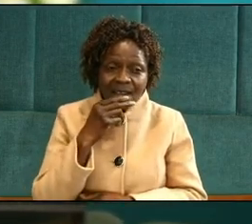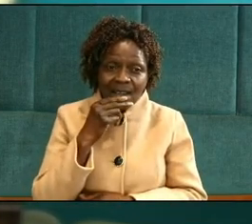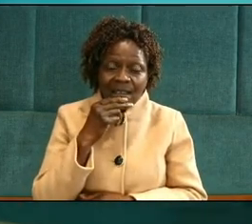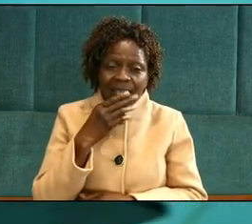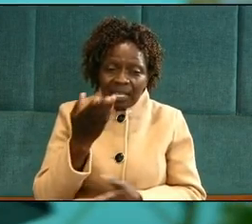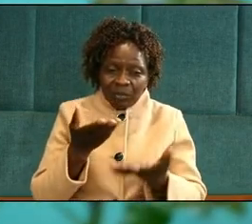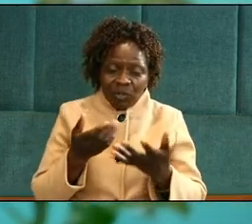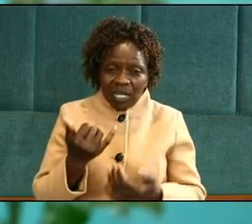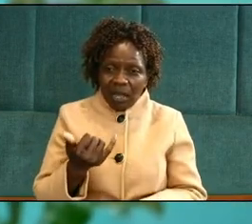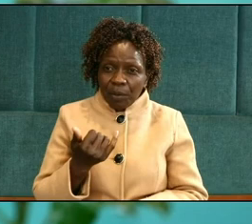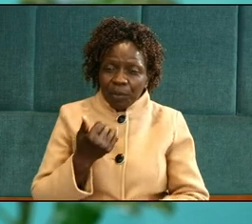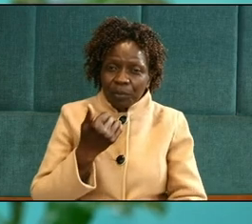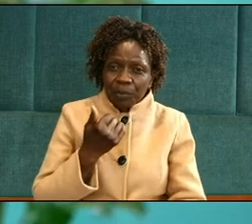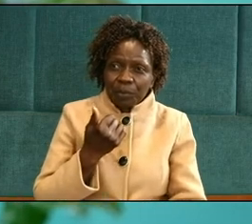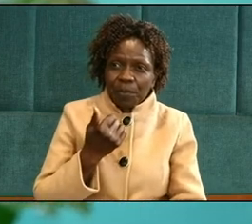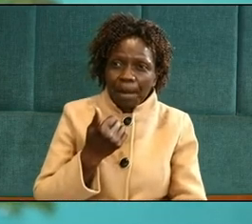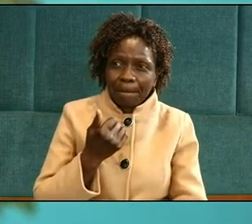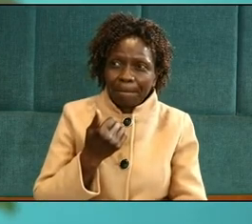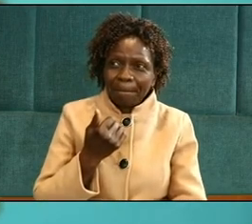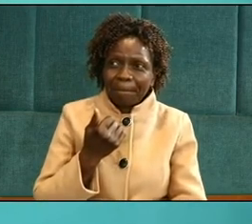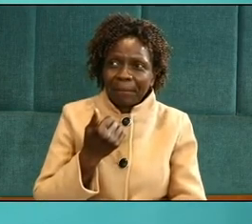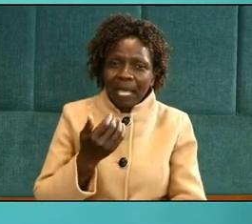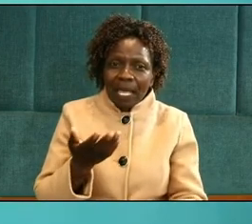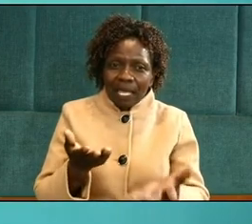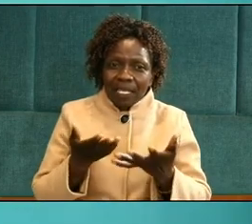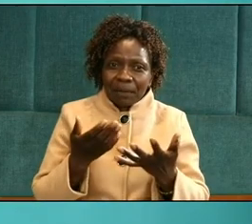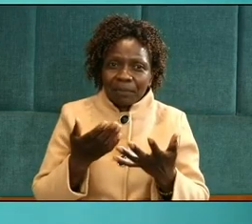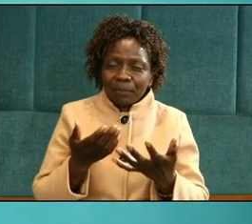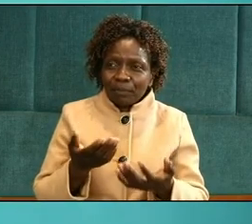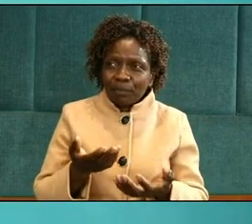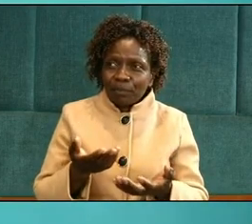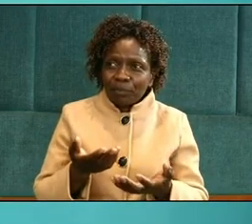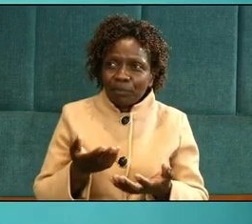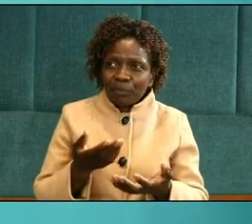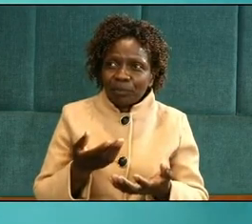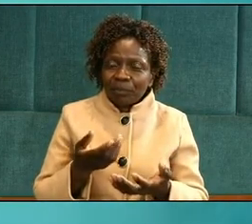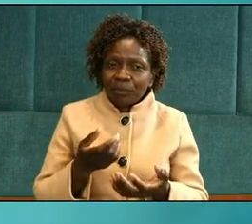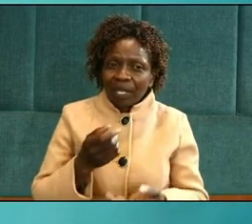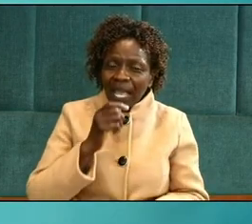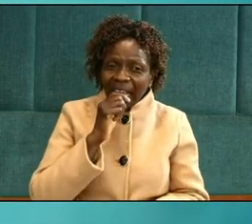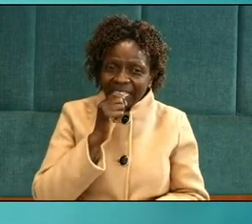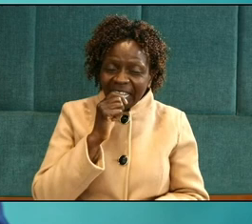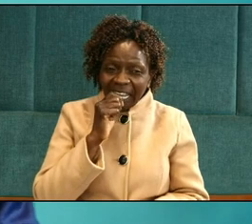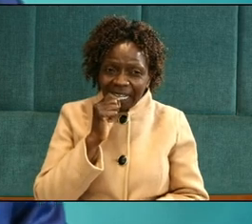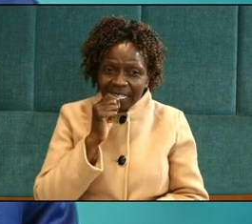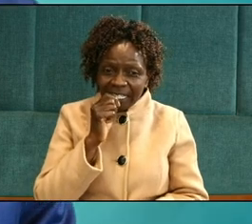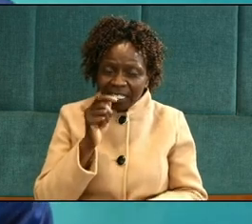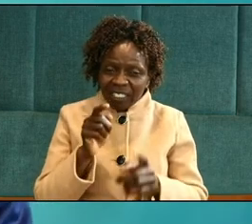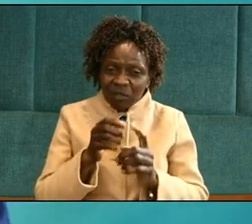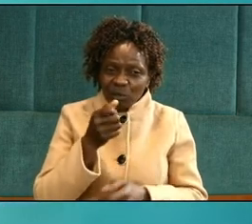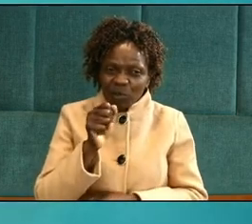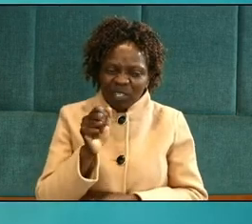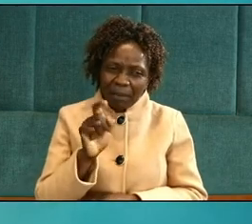He has now brought, thank you. He has now brought this gift. So